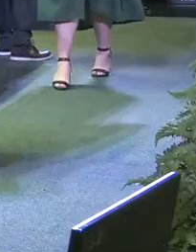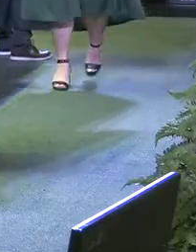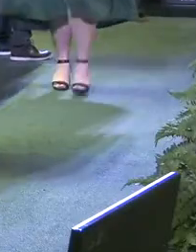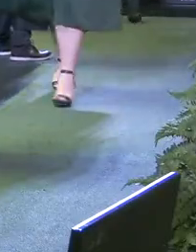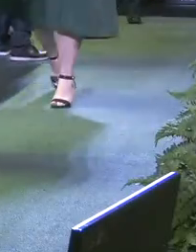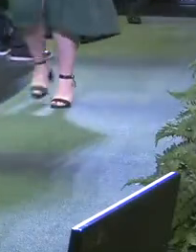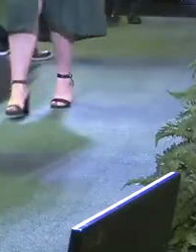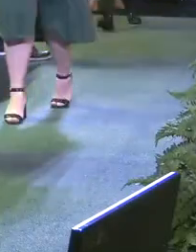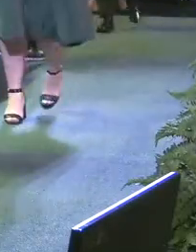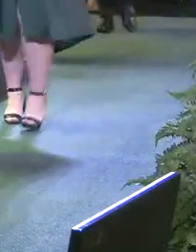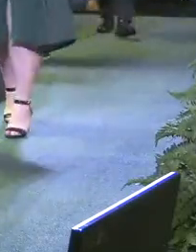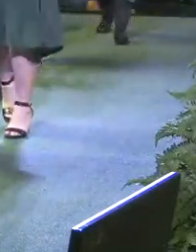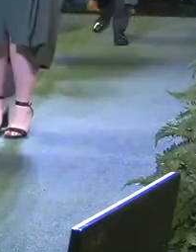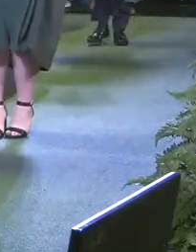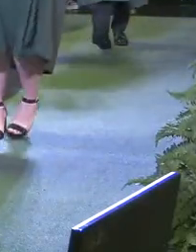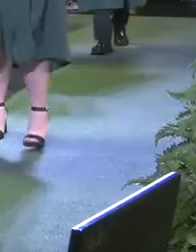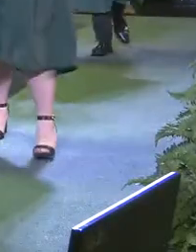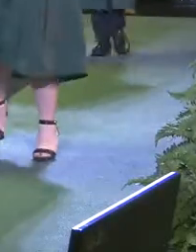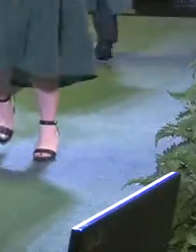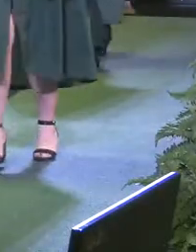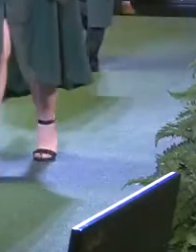Yao Ka Chang.